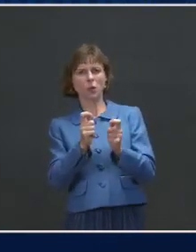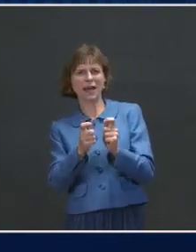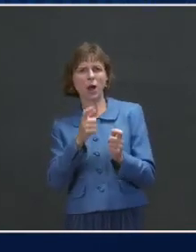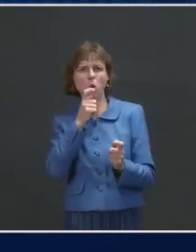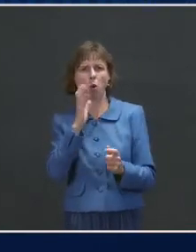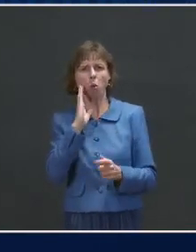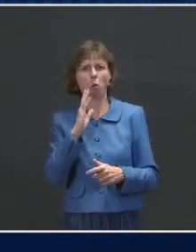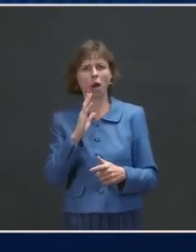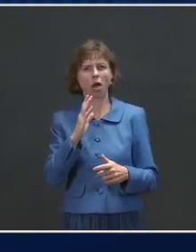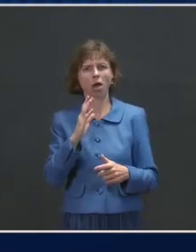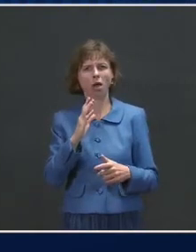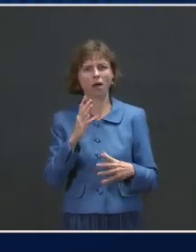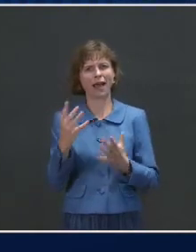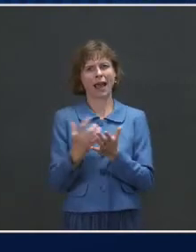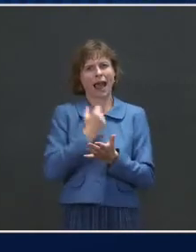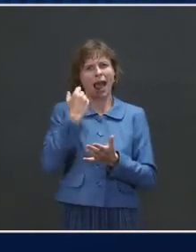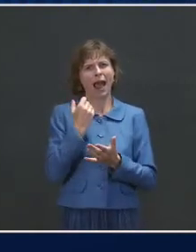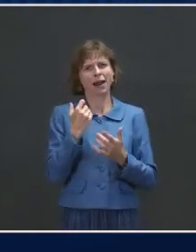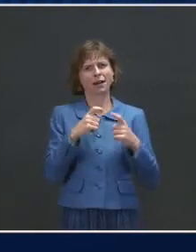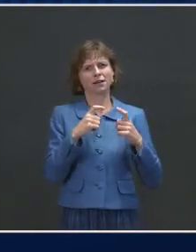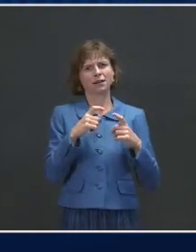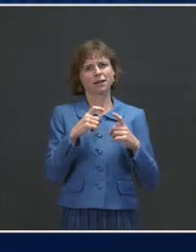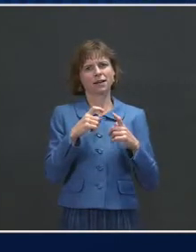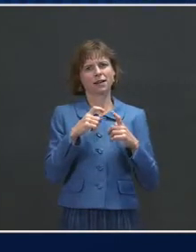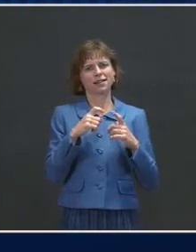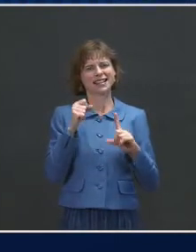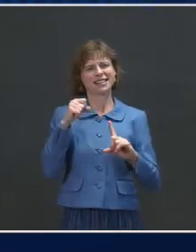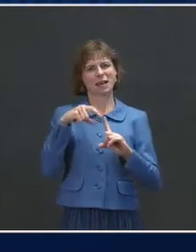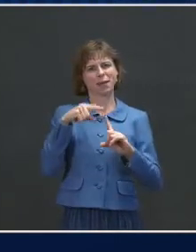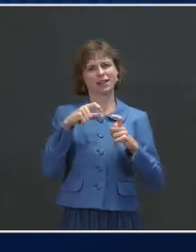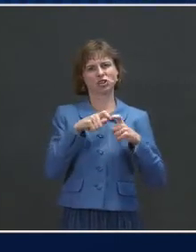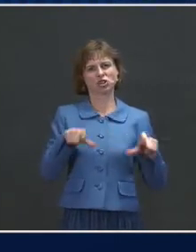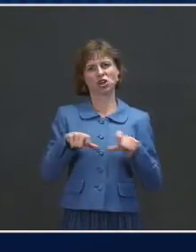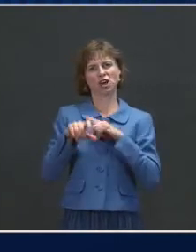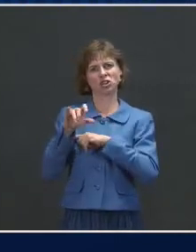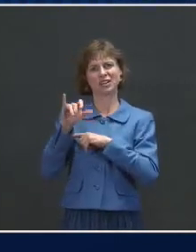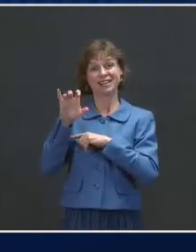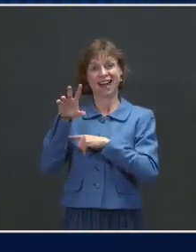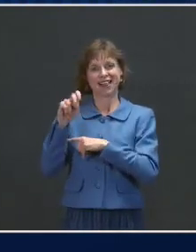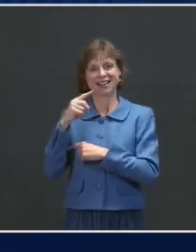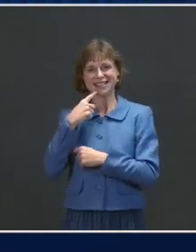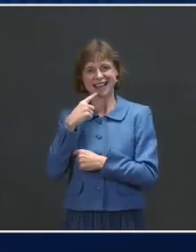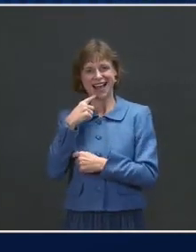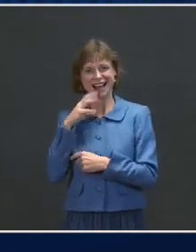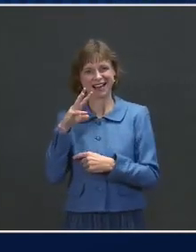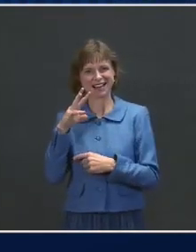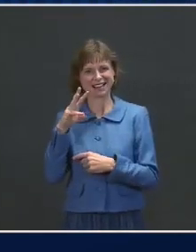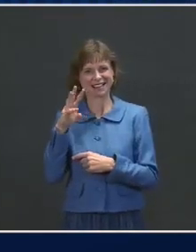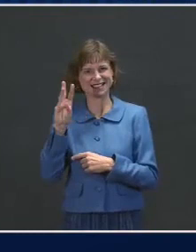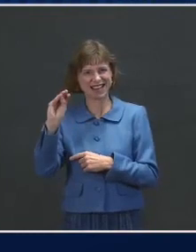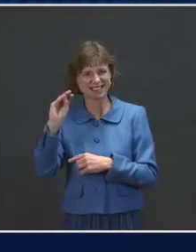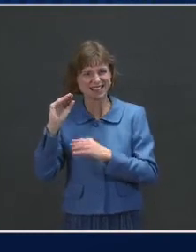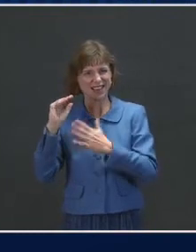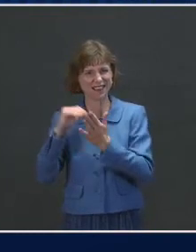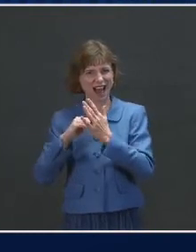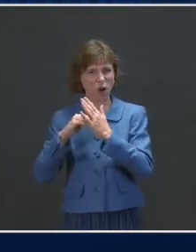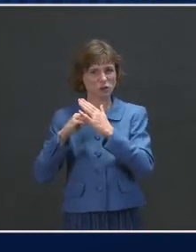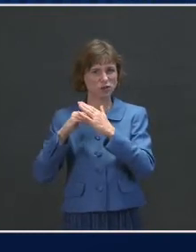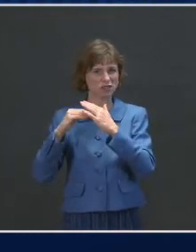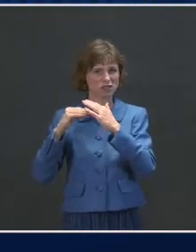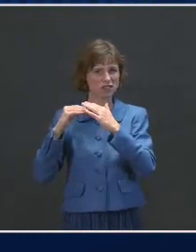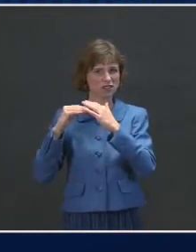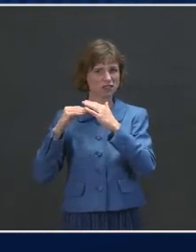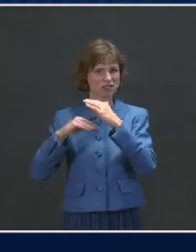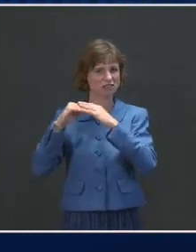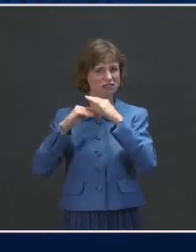stimulus checks. And Janet Yellen mentioned 60,000. Can you explain who gets left out, right? You know, if you get the 60, if you, you know, who is between